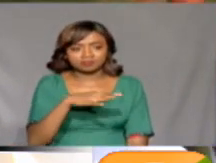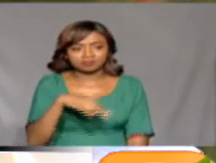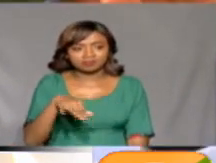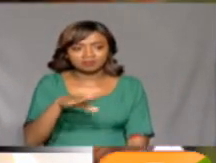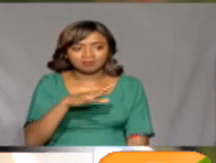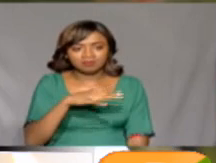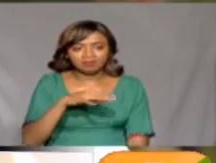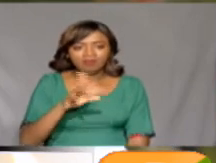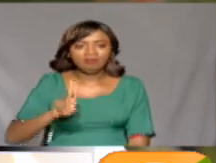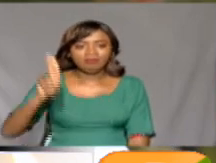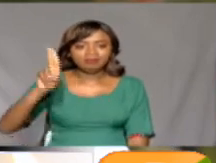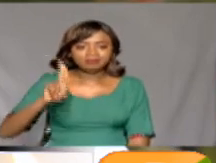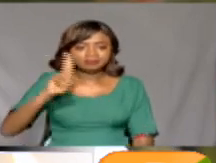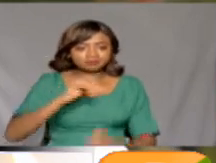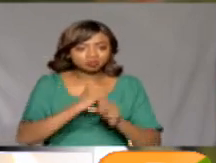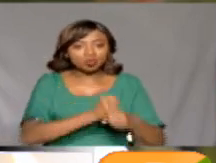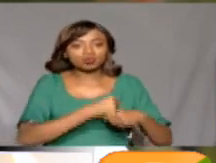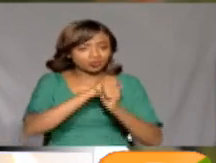in Uhuru Park.